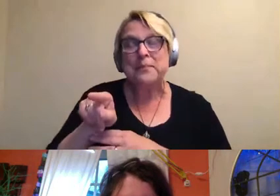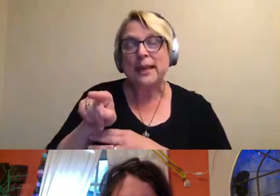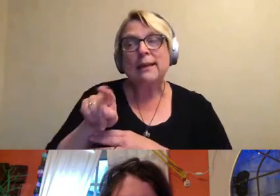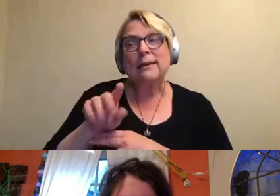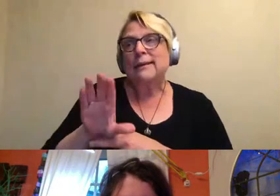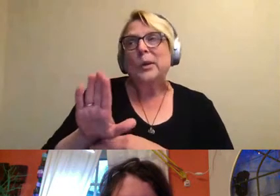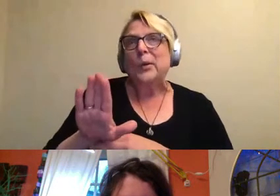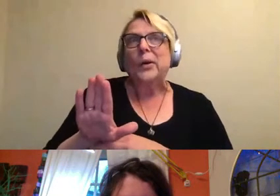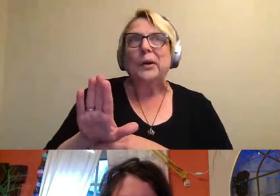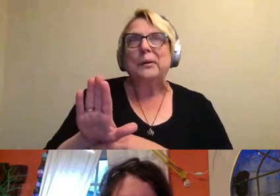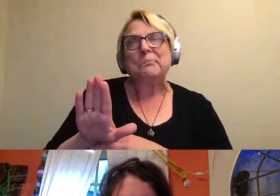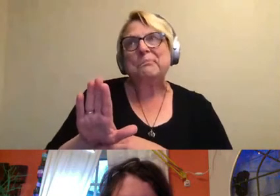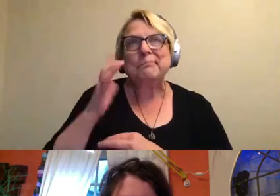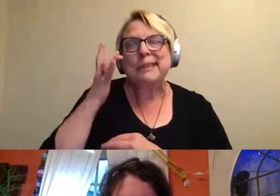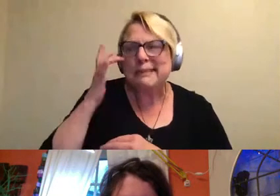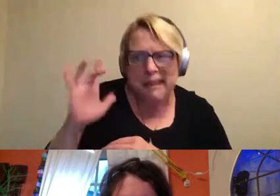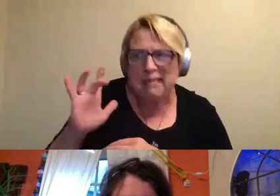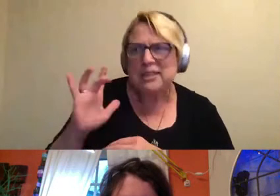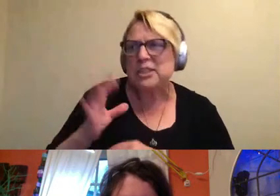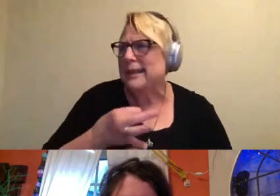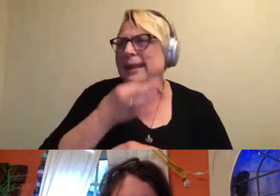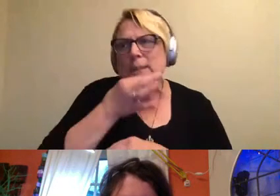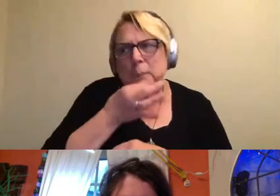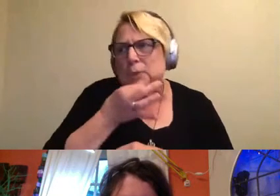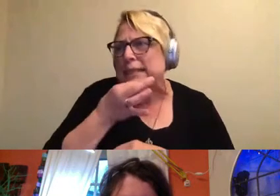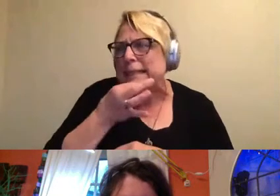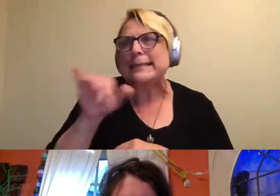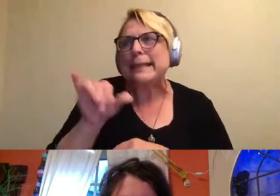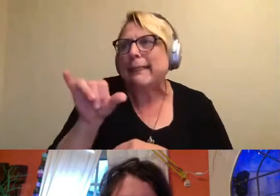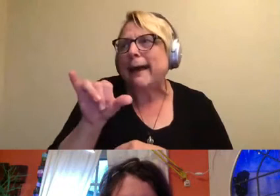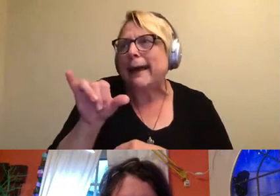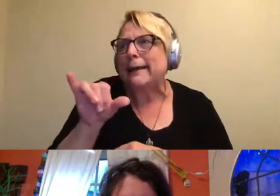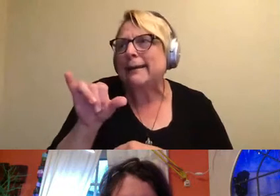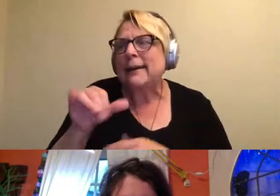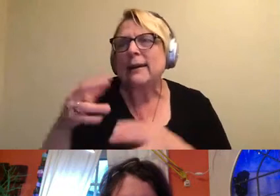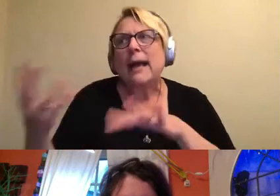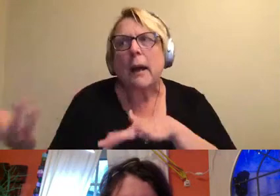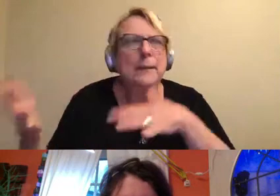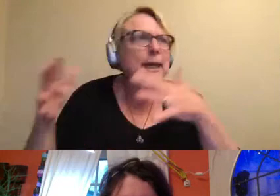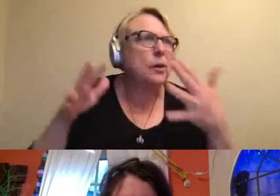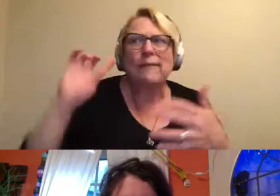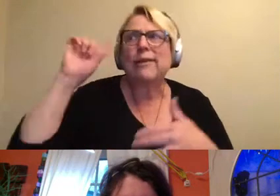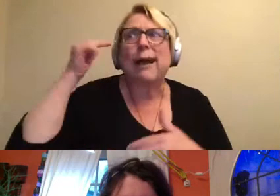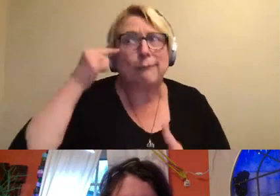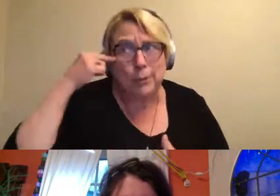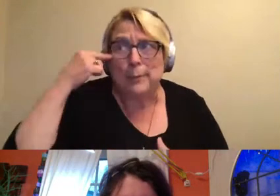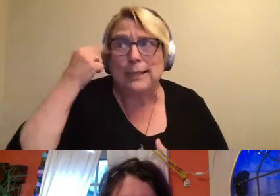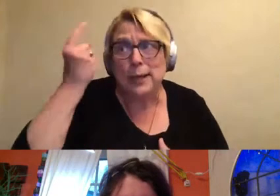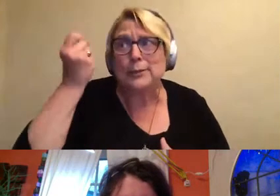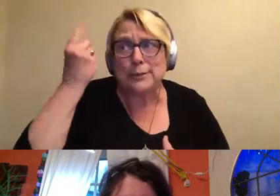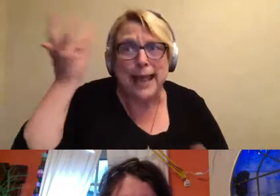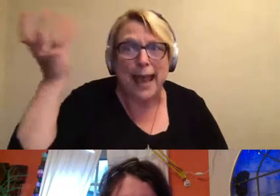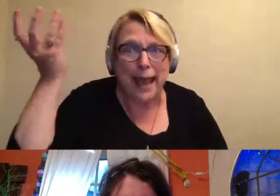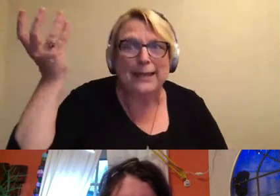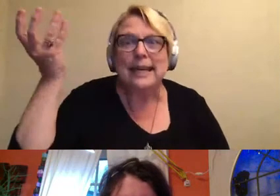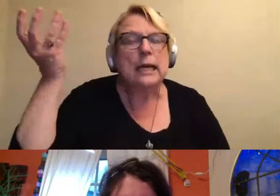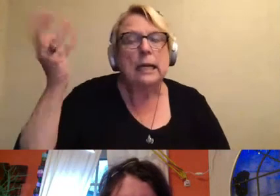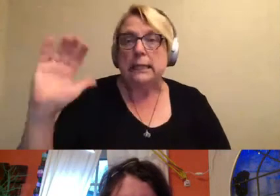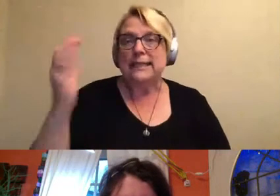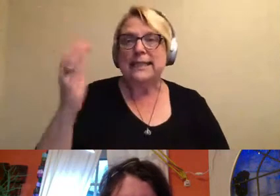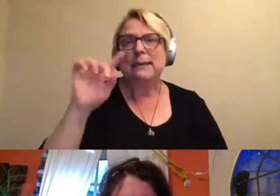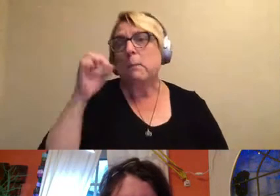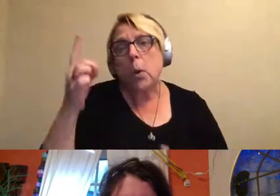your intelligence and expertise in like the comings and goings of government. It seems